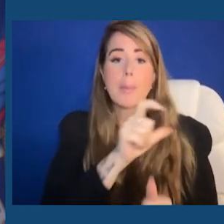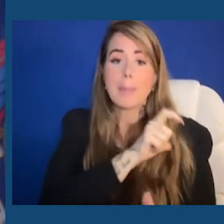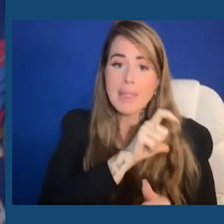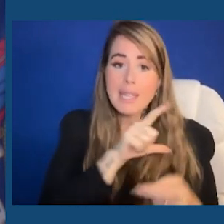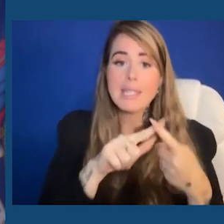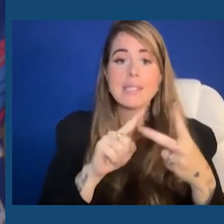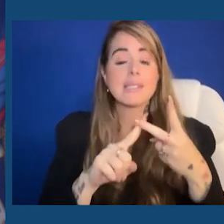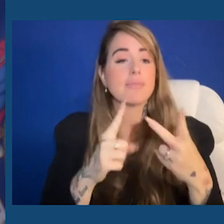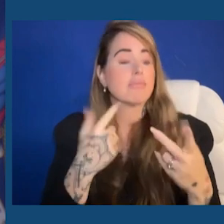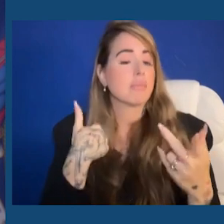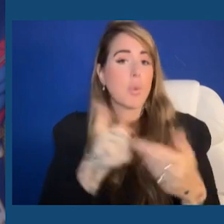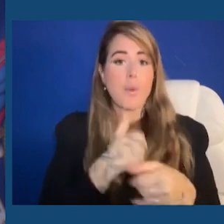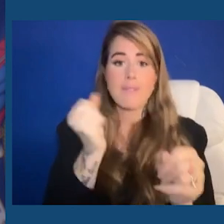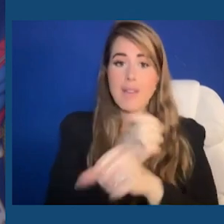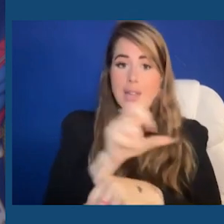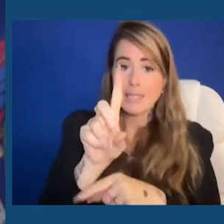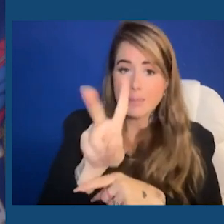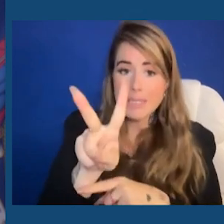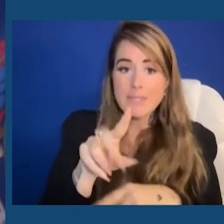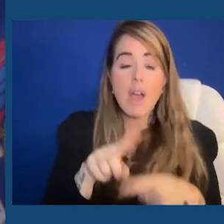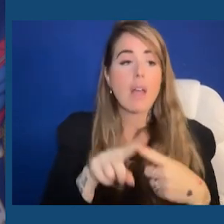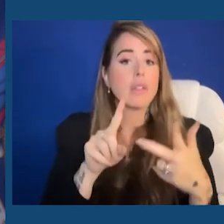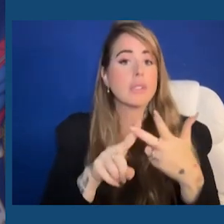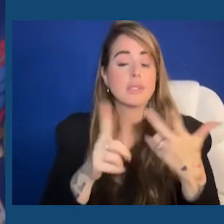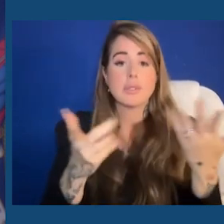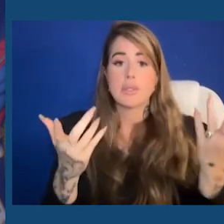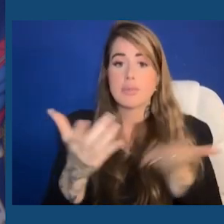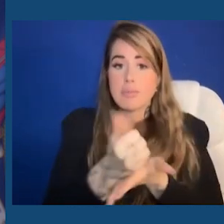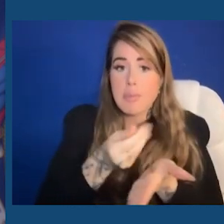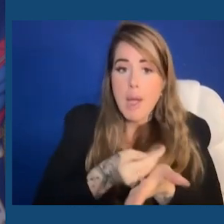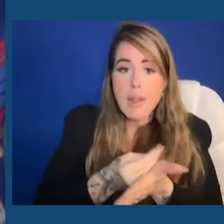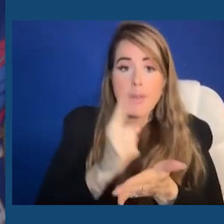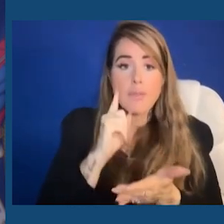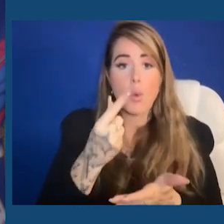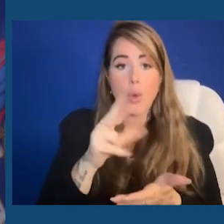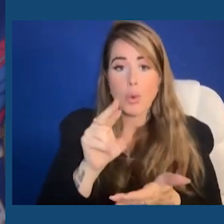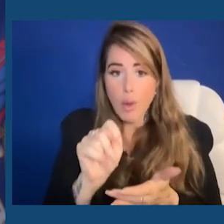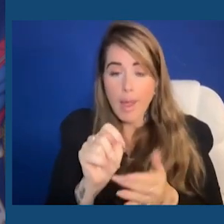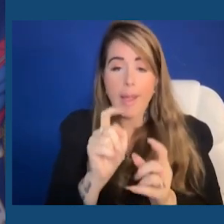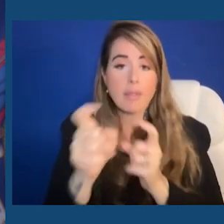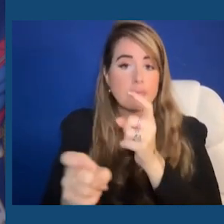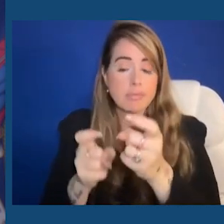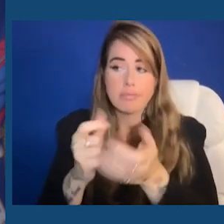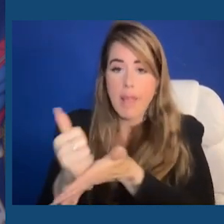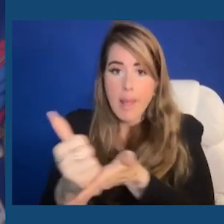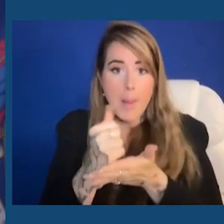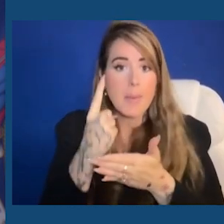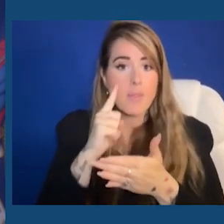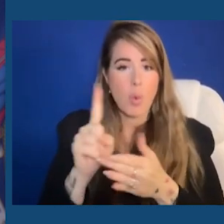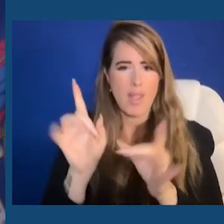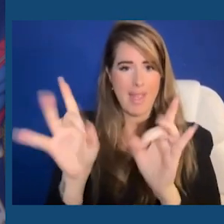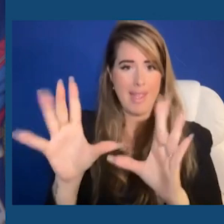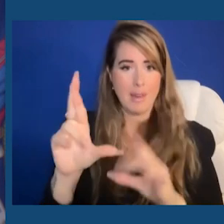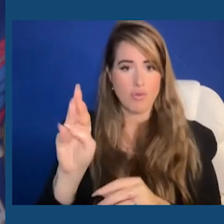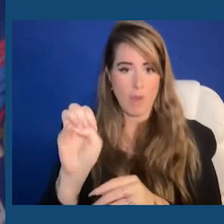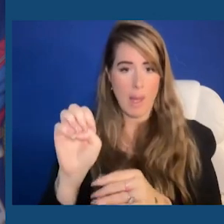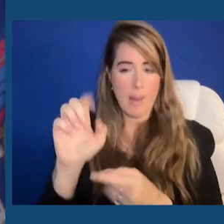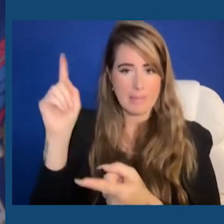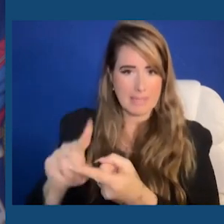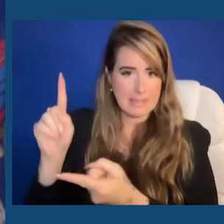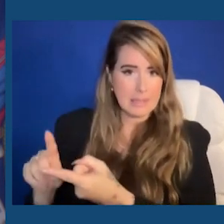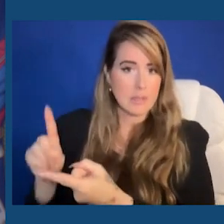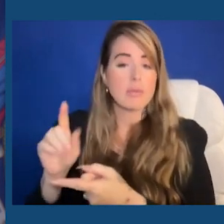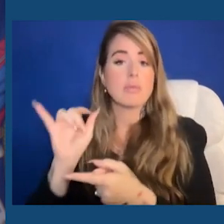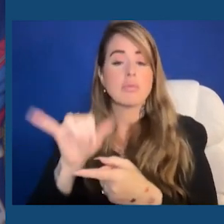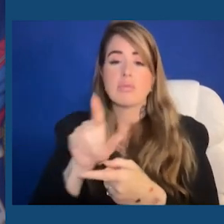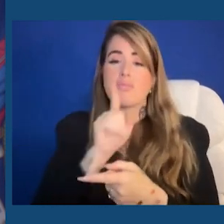fighting domestic violence, more money for grants to strengthen security against hate crimes, all the vulnerable locations because of all the